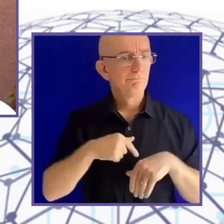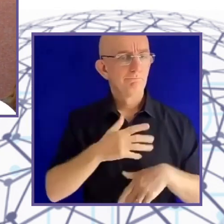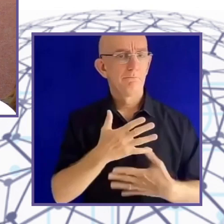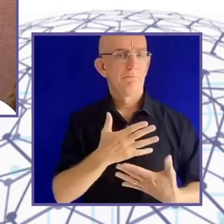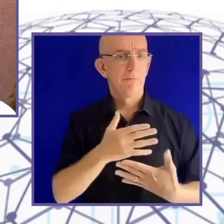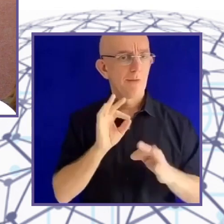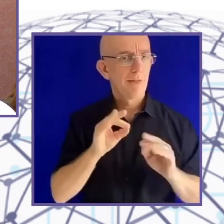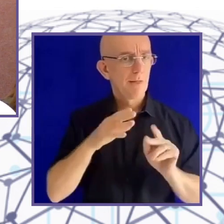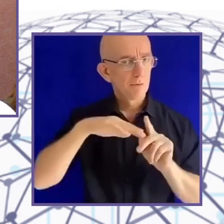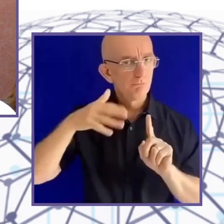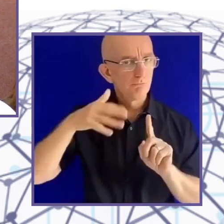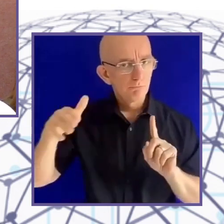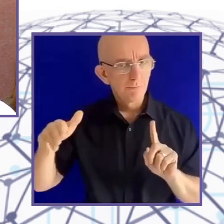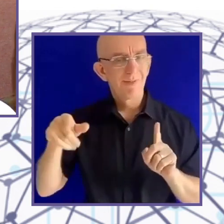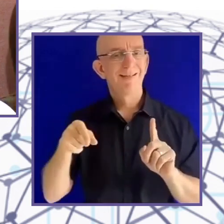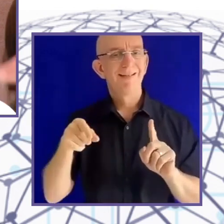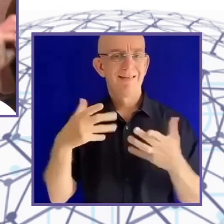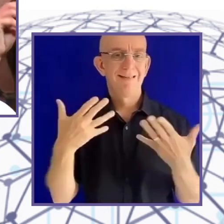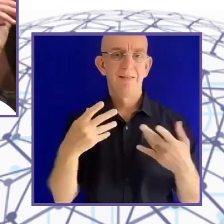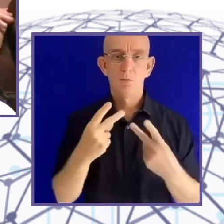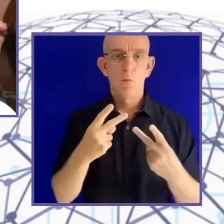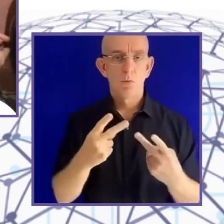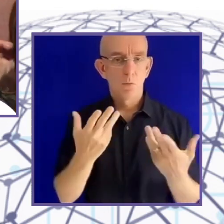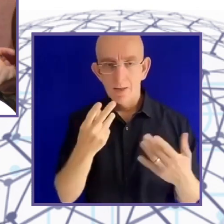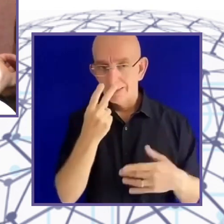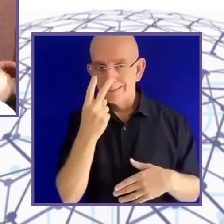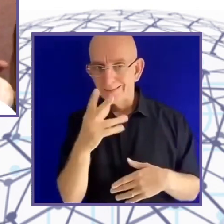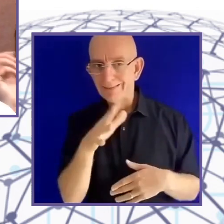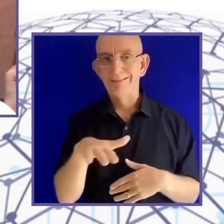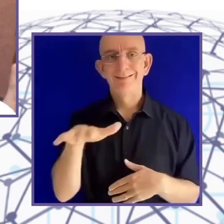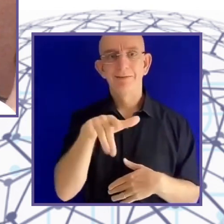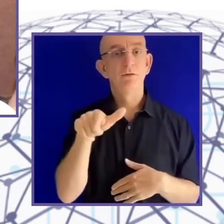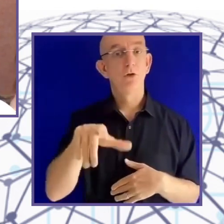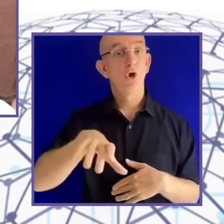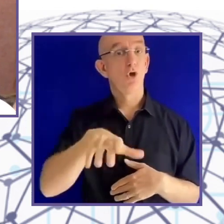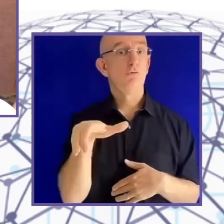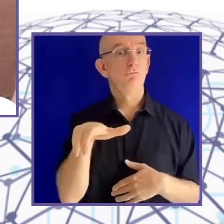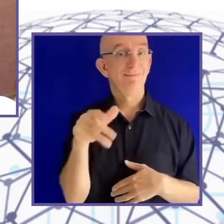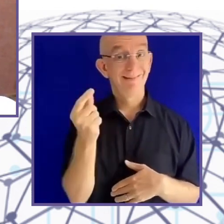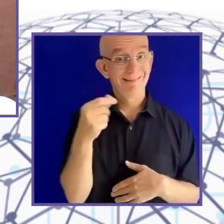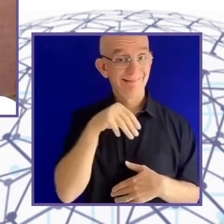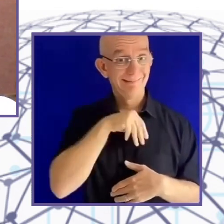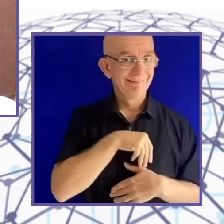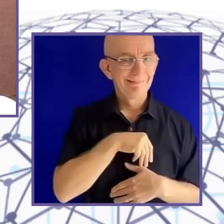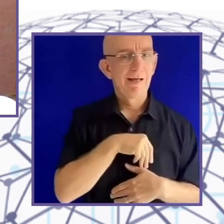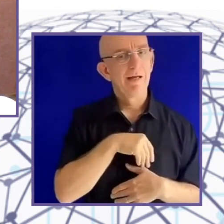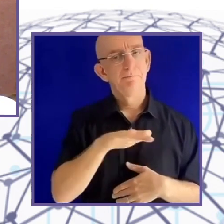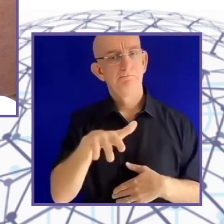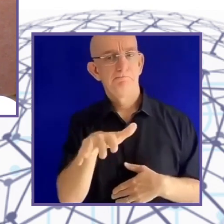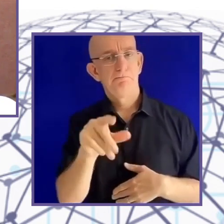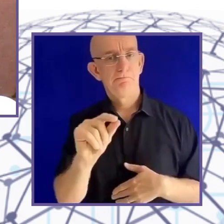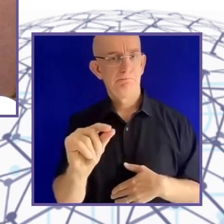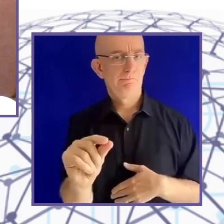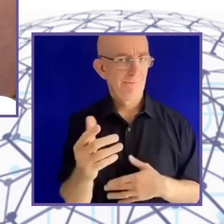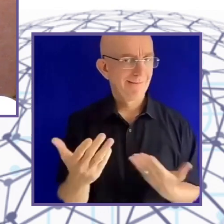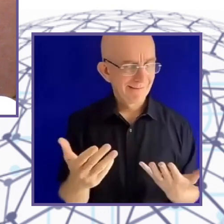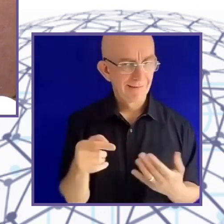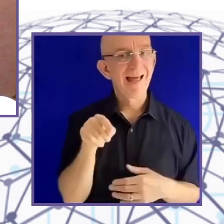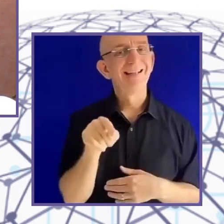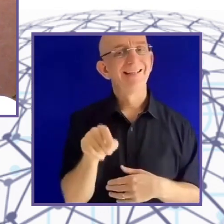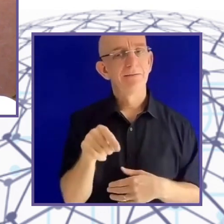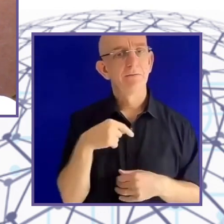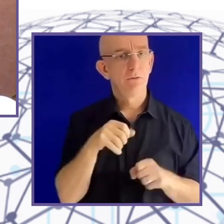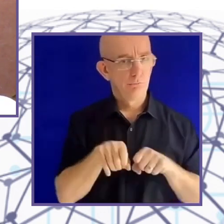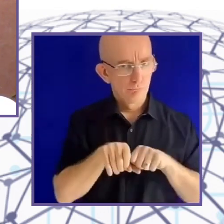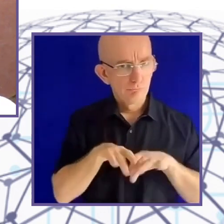this situation because stigma still exists and we need to break it down. And we also need